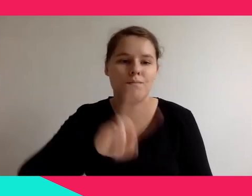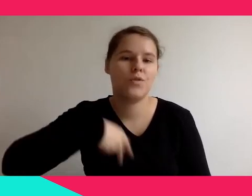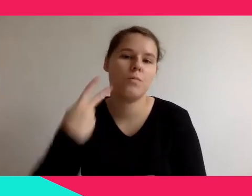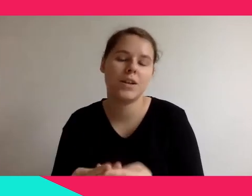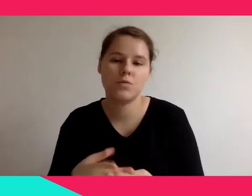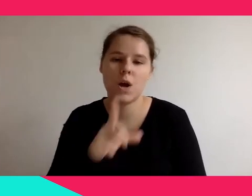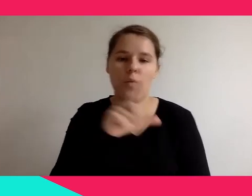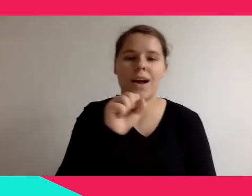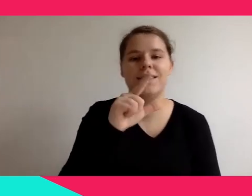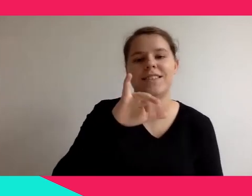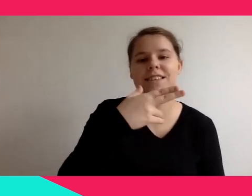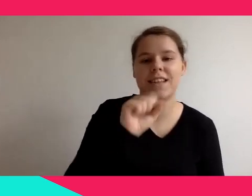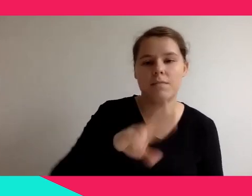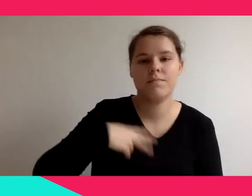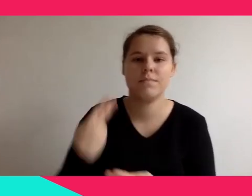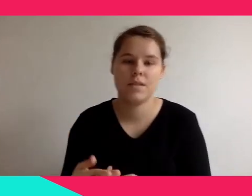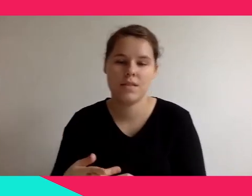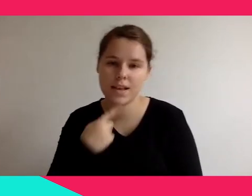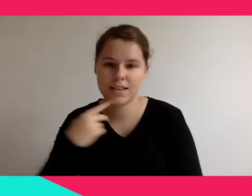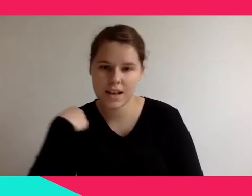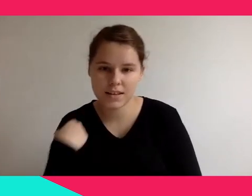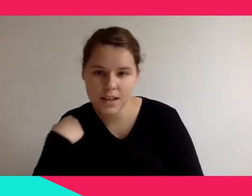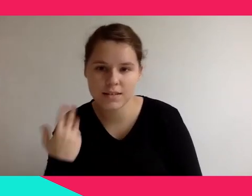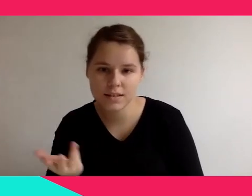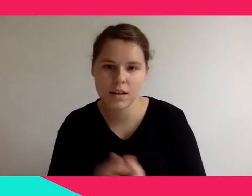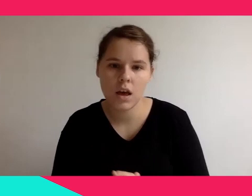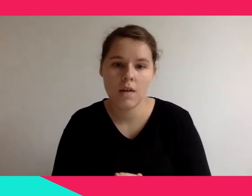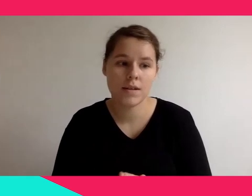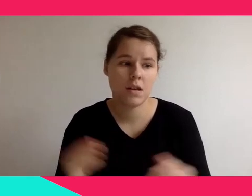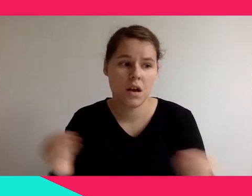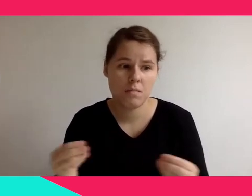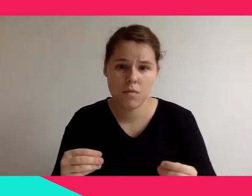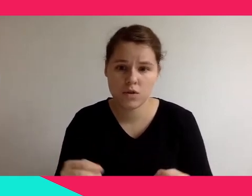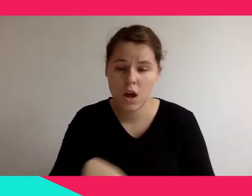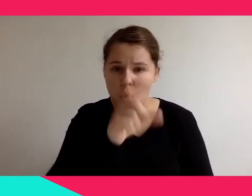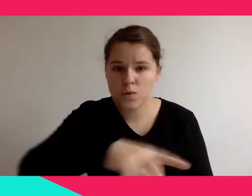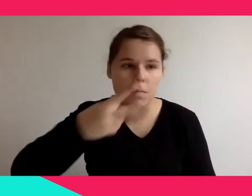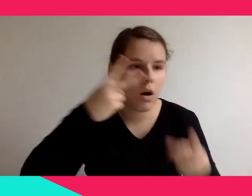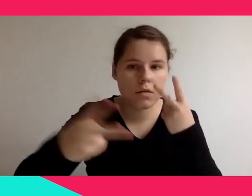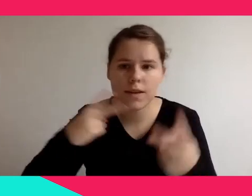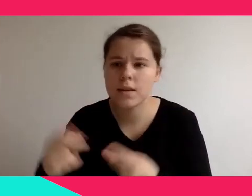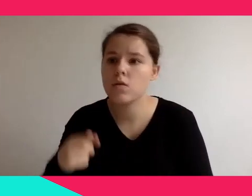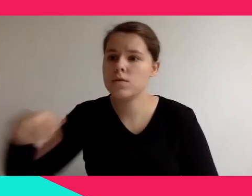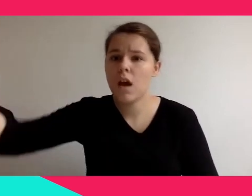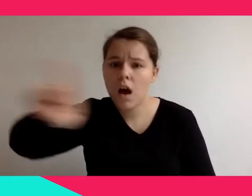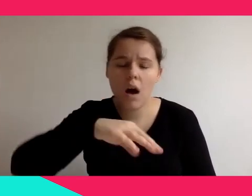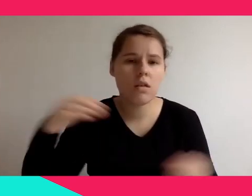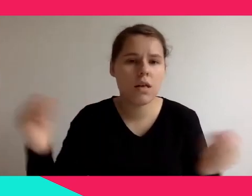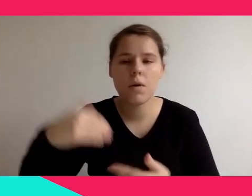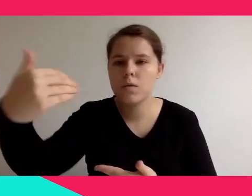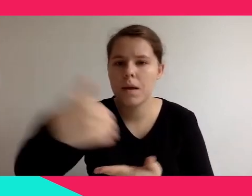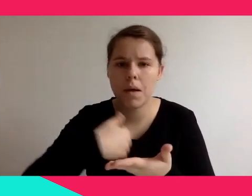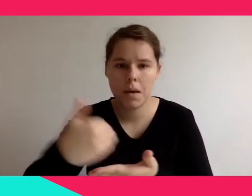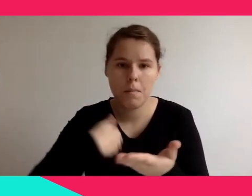collection. This was our first attempt, and I can tell you, I will never ever do this again. So we put a